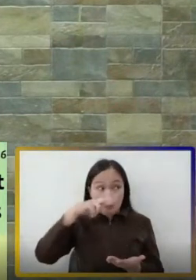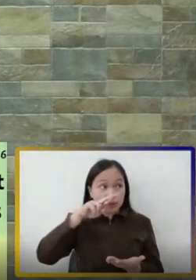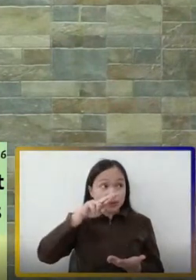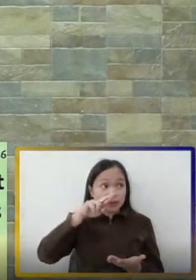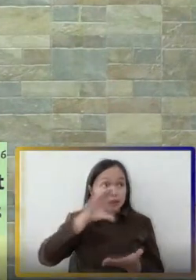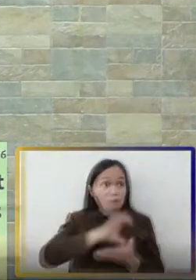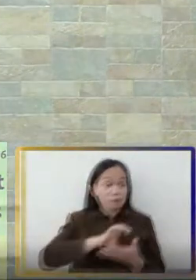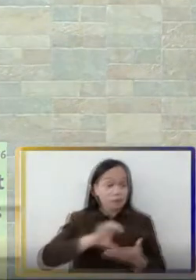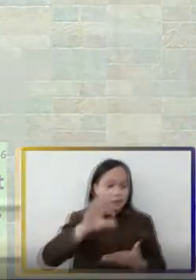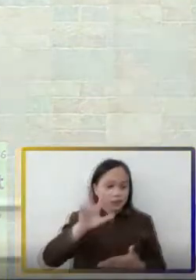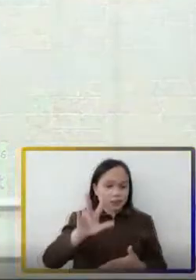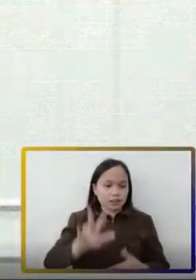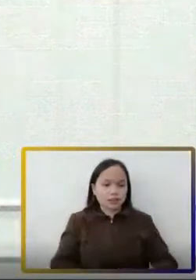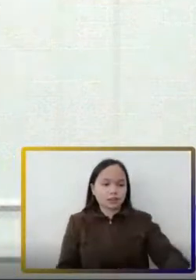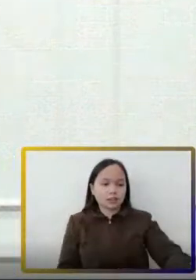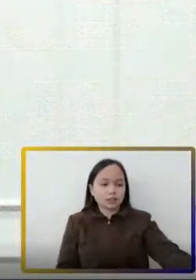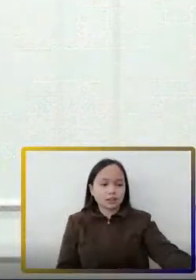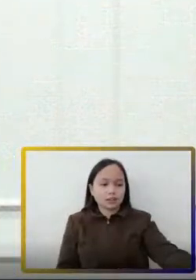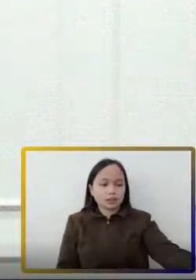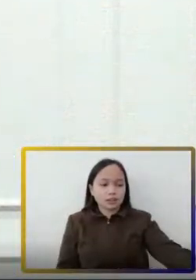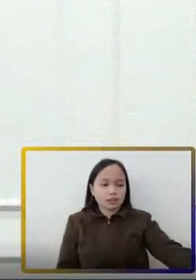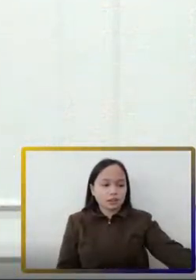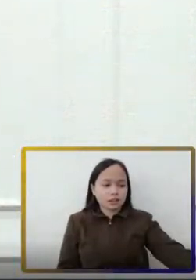Romans chapter 3.